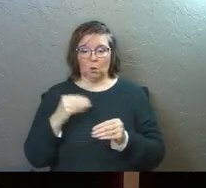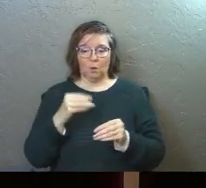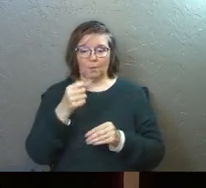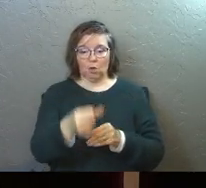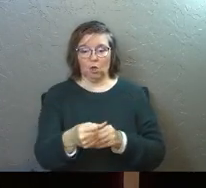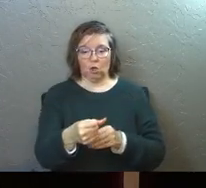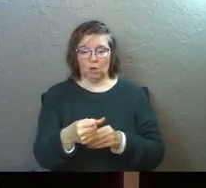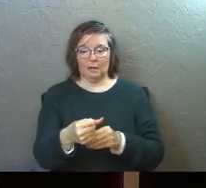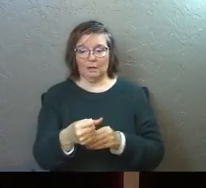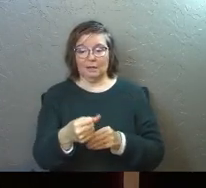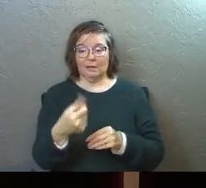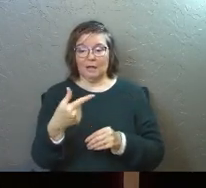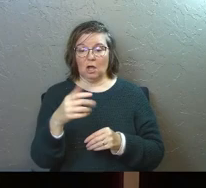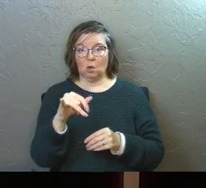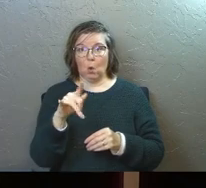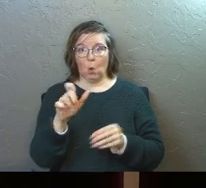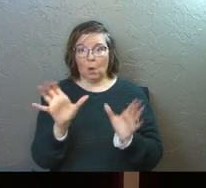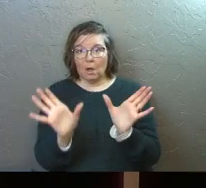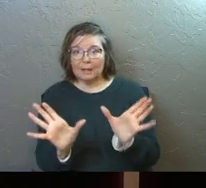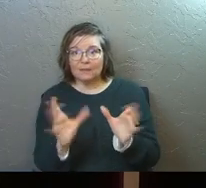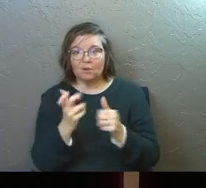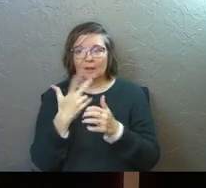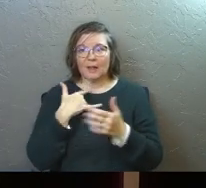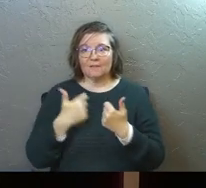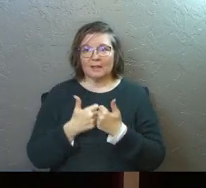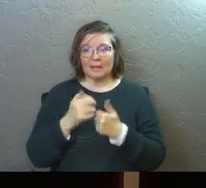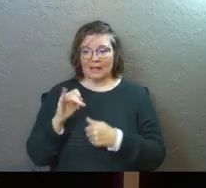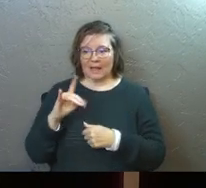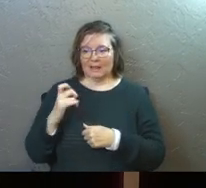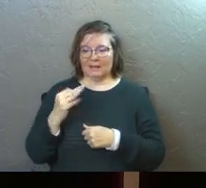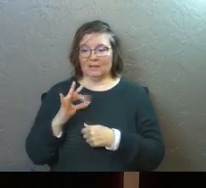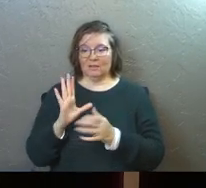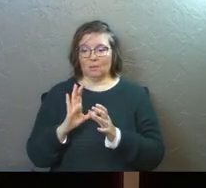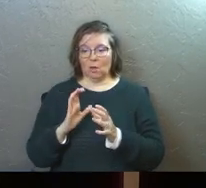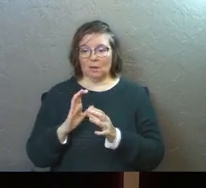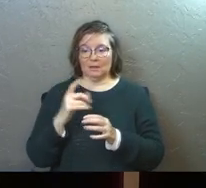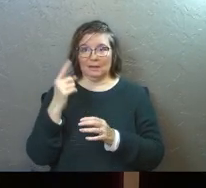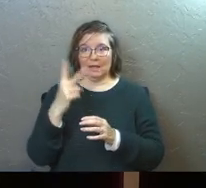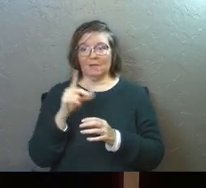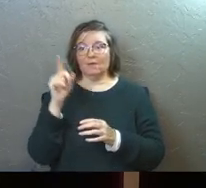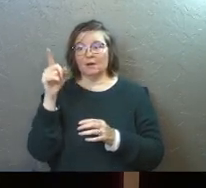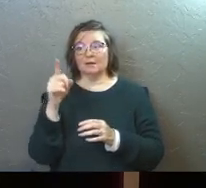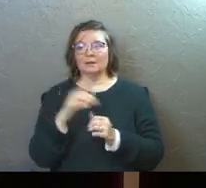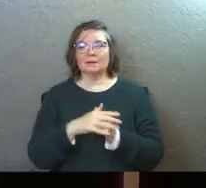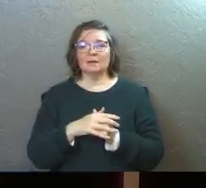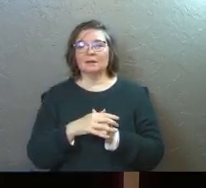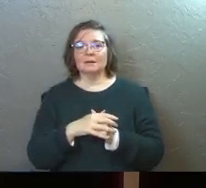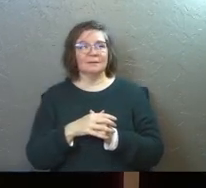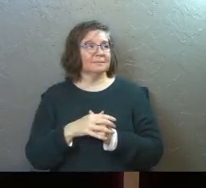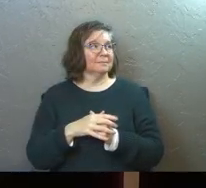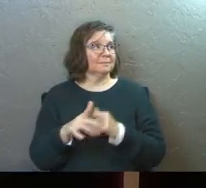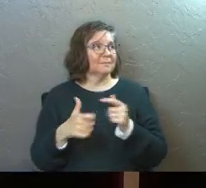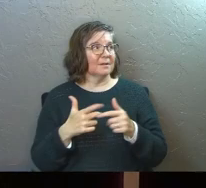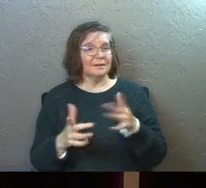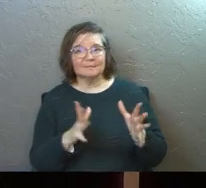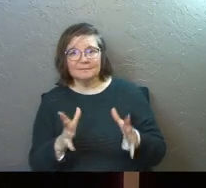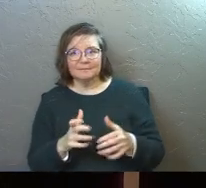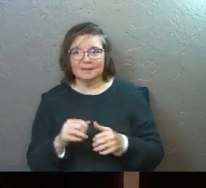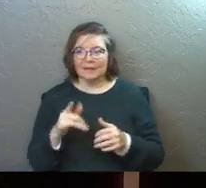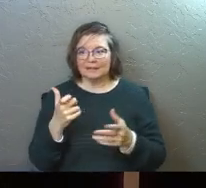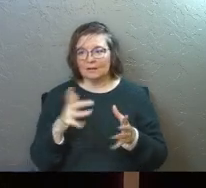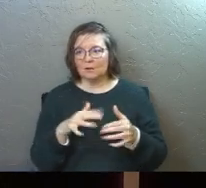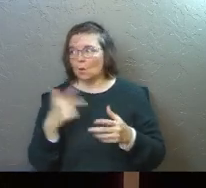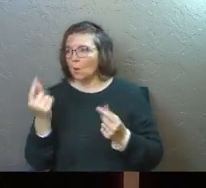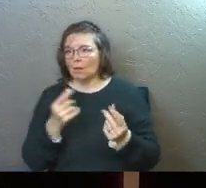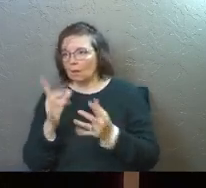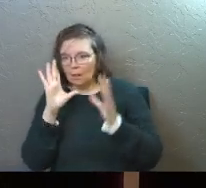her as goalie for a lot of the games. And Ellie, you know, if like the ball's in the other half of the field, she's just like, and I'm like, Ellie, because the ball's